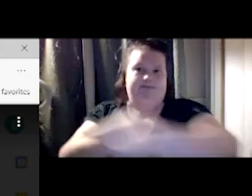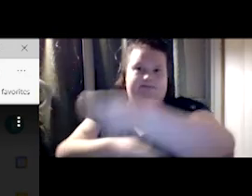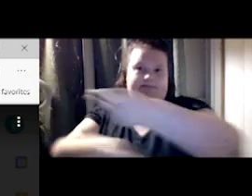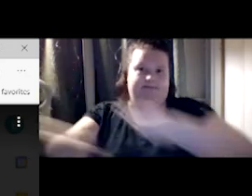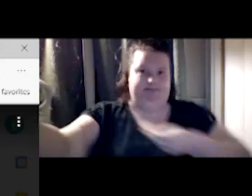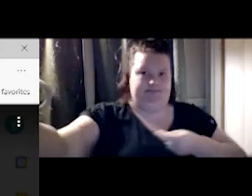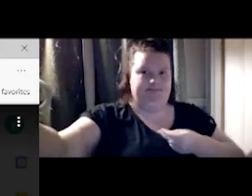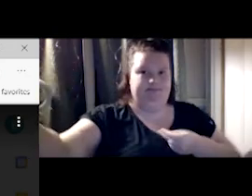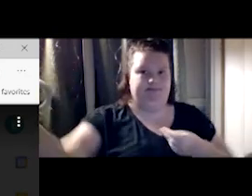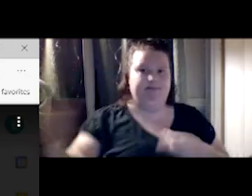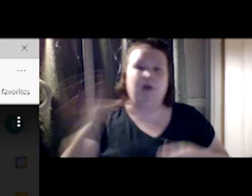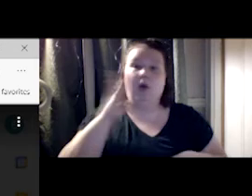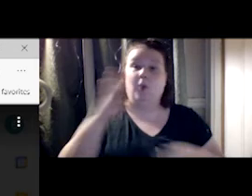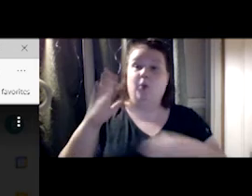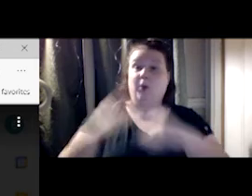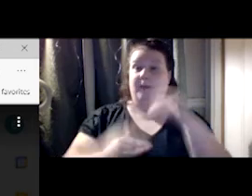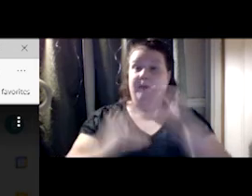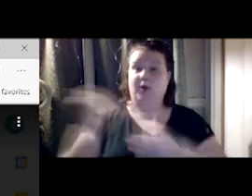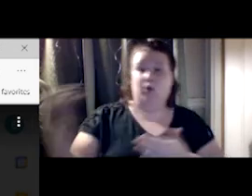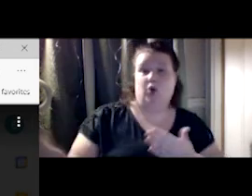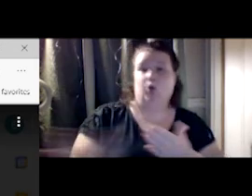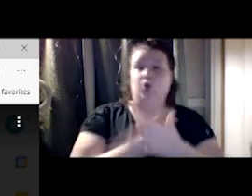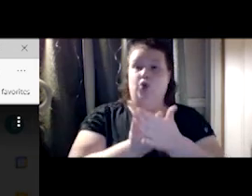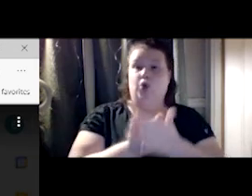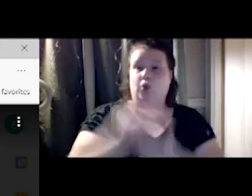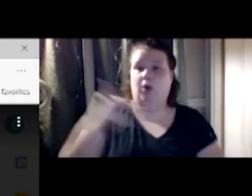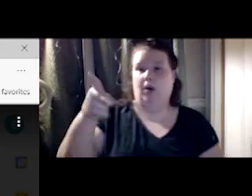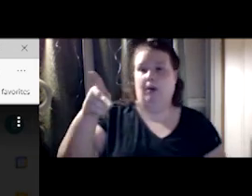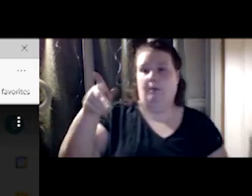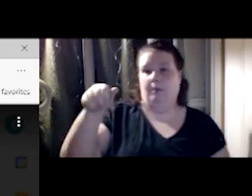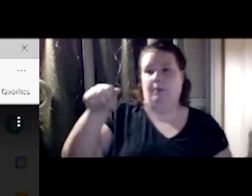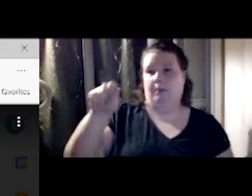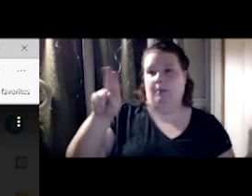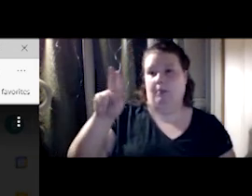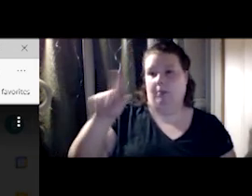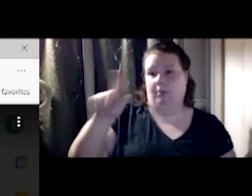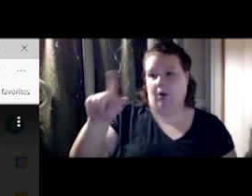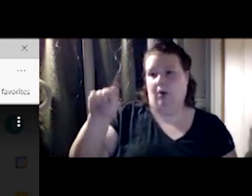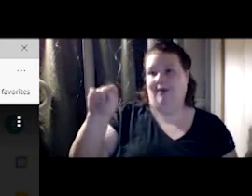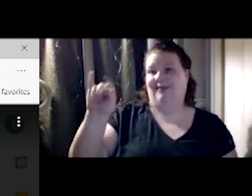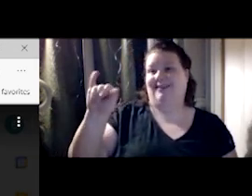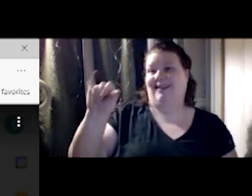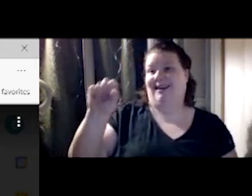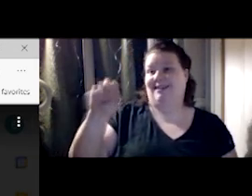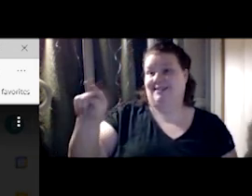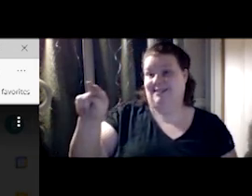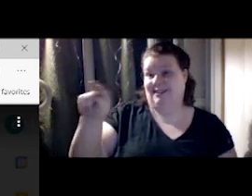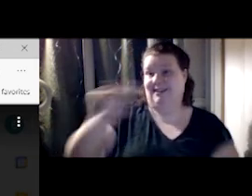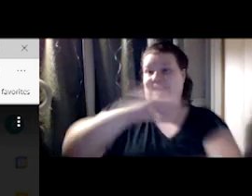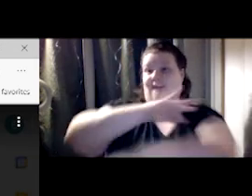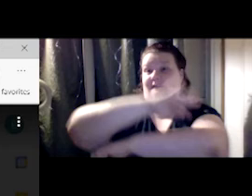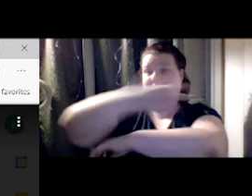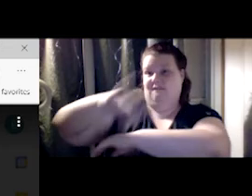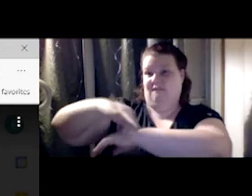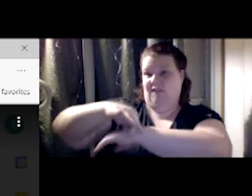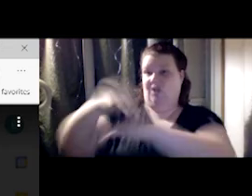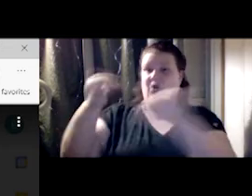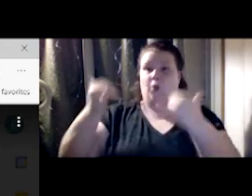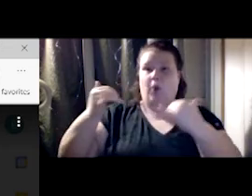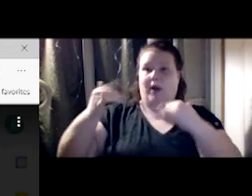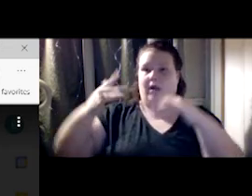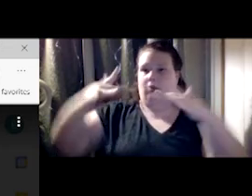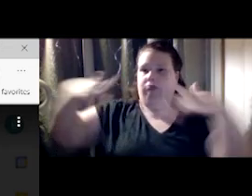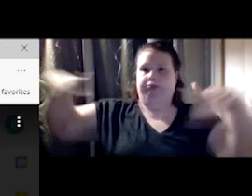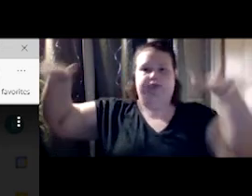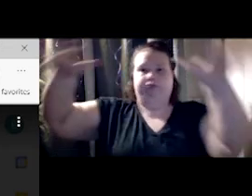we will build a new Paul Tyson field. Okay. Which is currently just blank space right now, which are